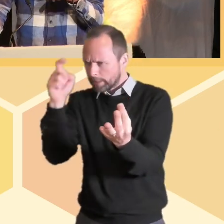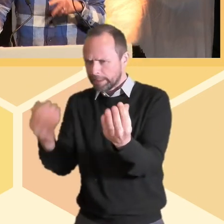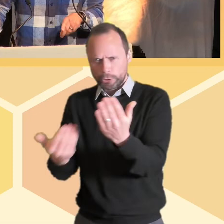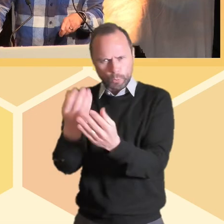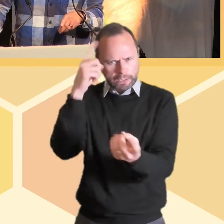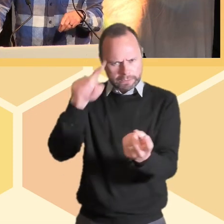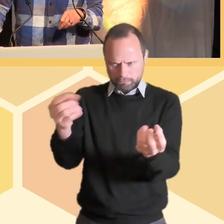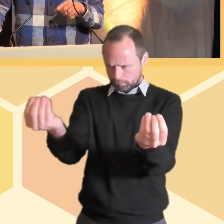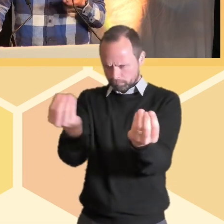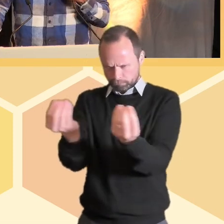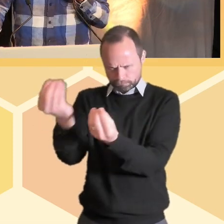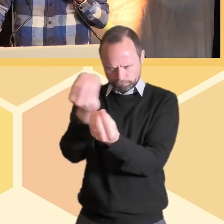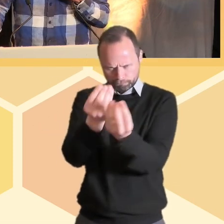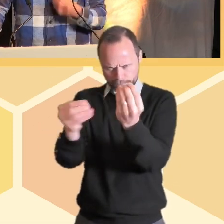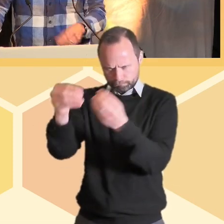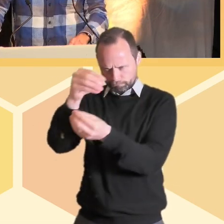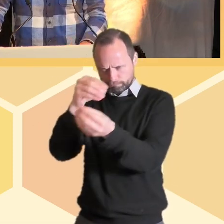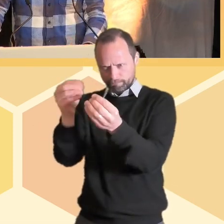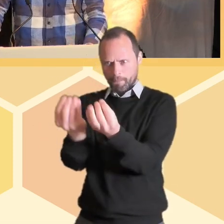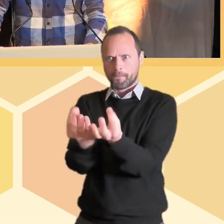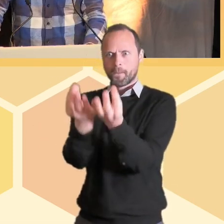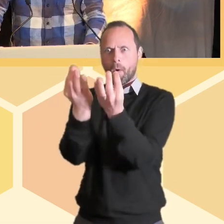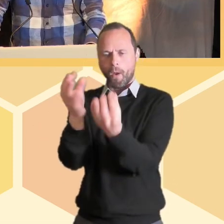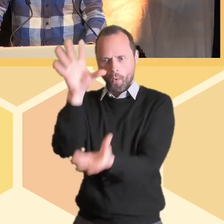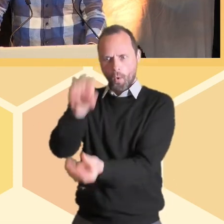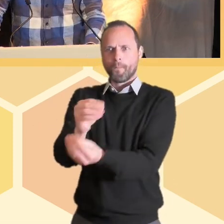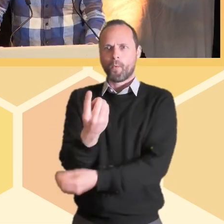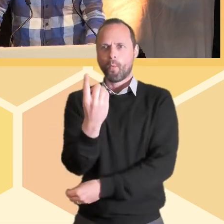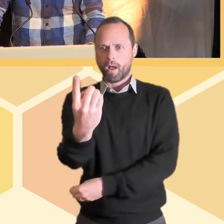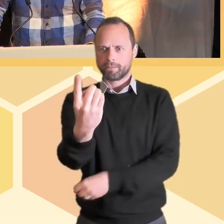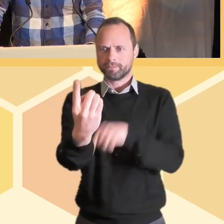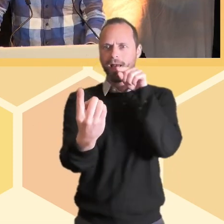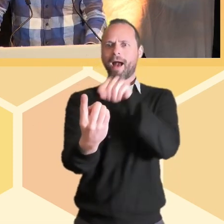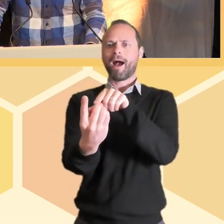seen before. And I call that listening to God.